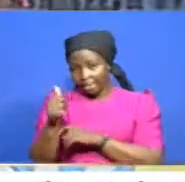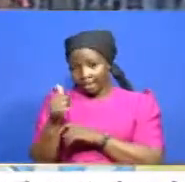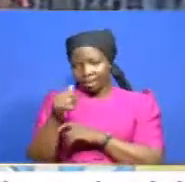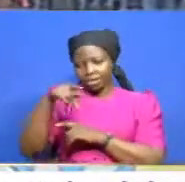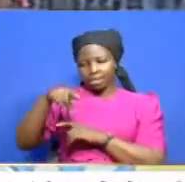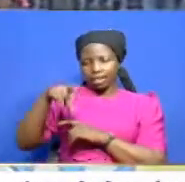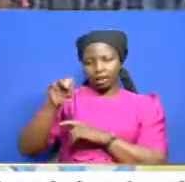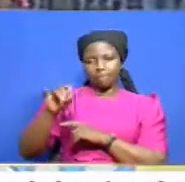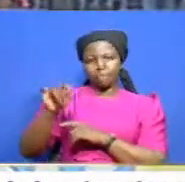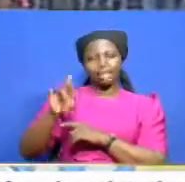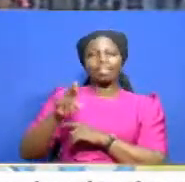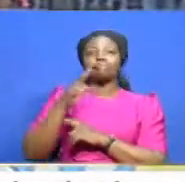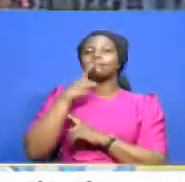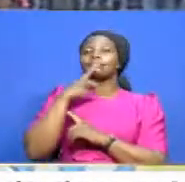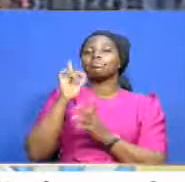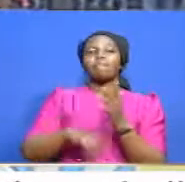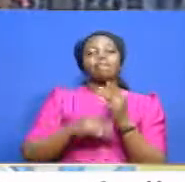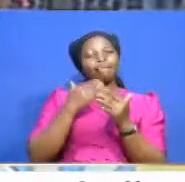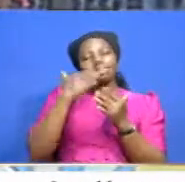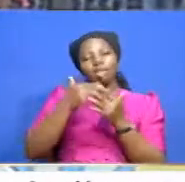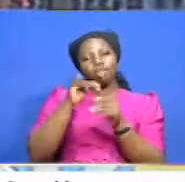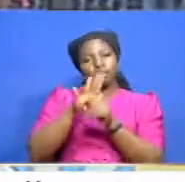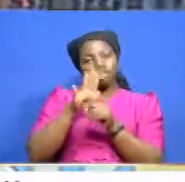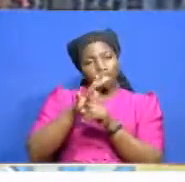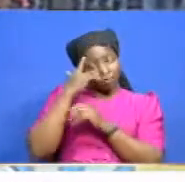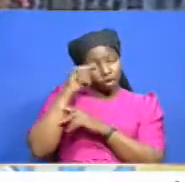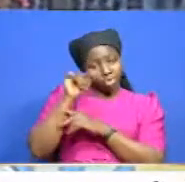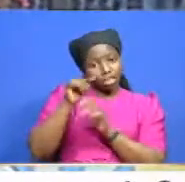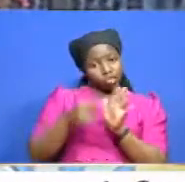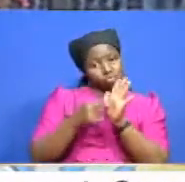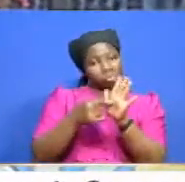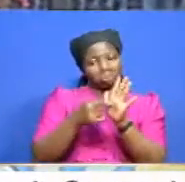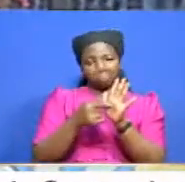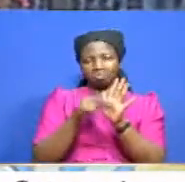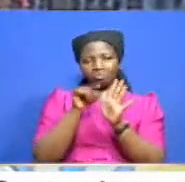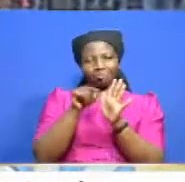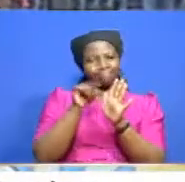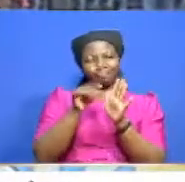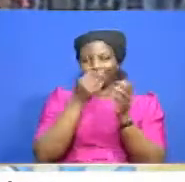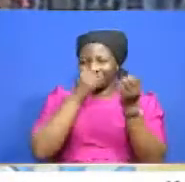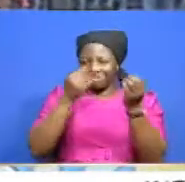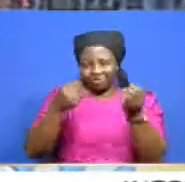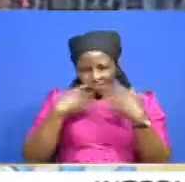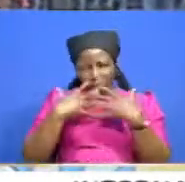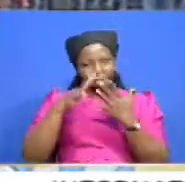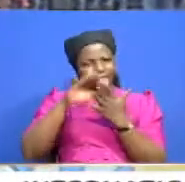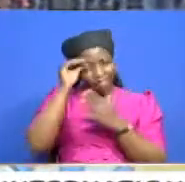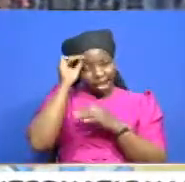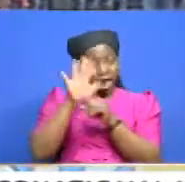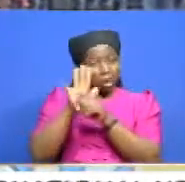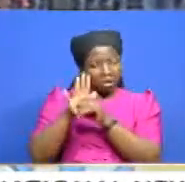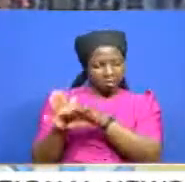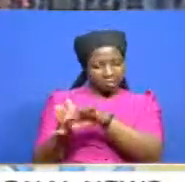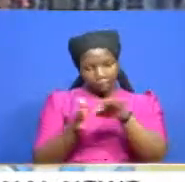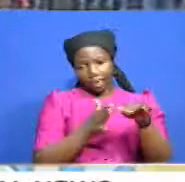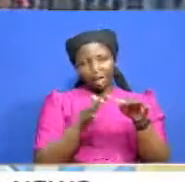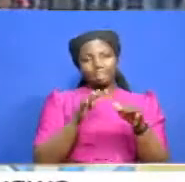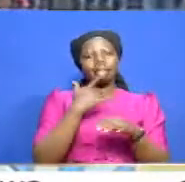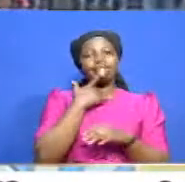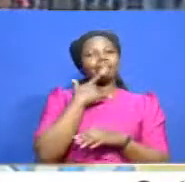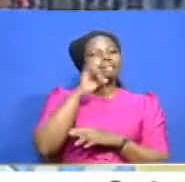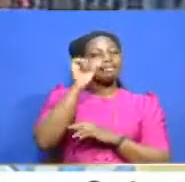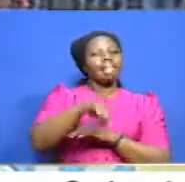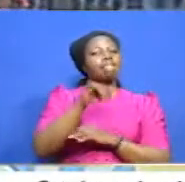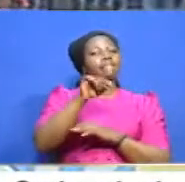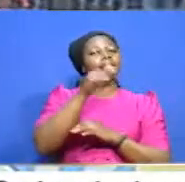Peter Kagia, you're saying, thank you so much for the show, quite informative. And you're saying, yes, this is the best approach